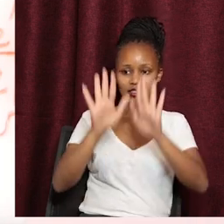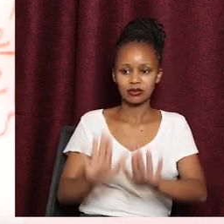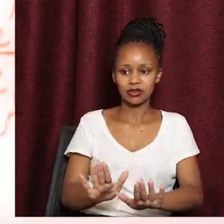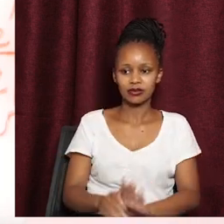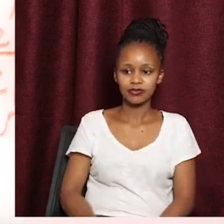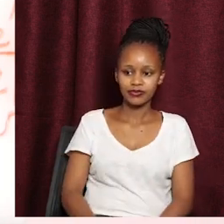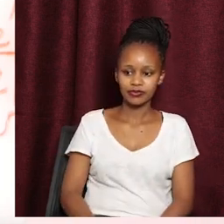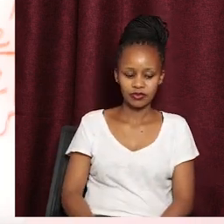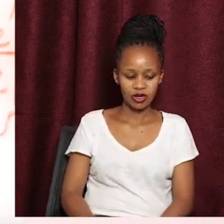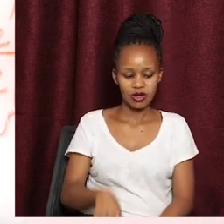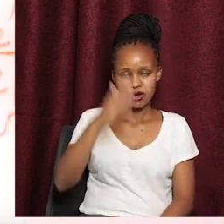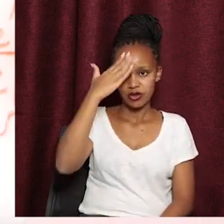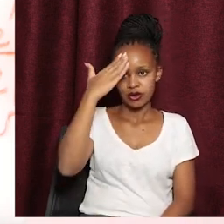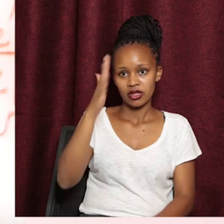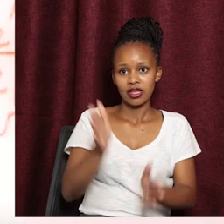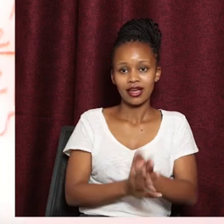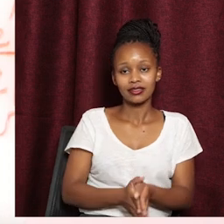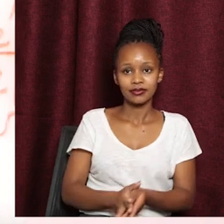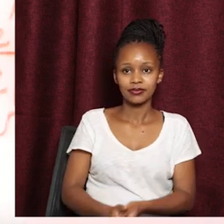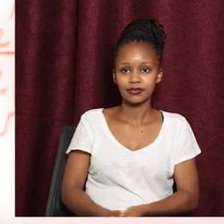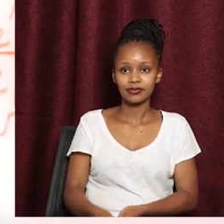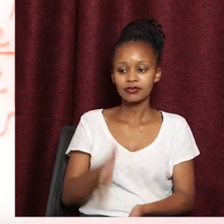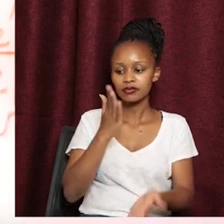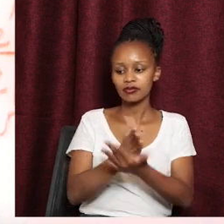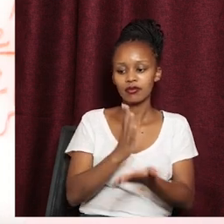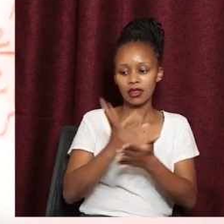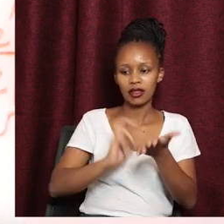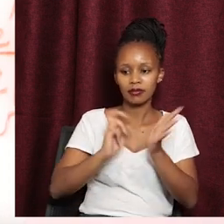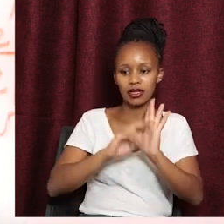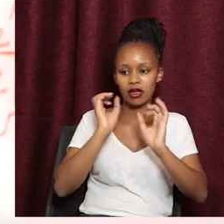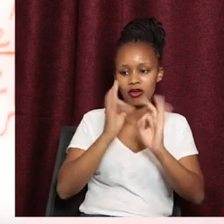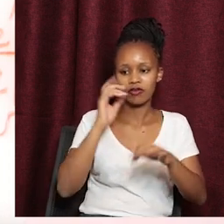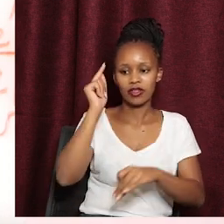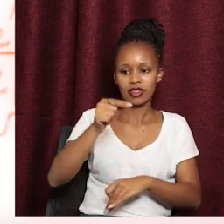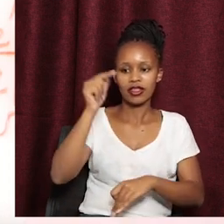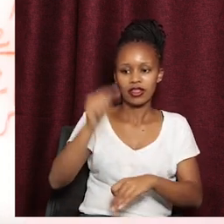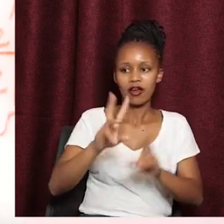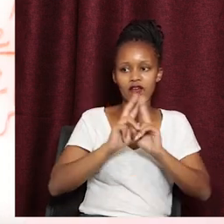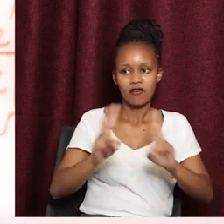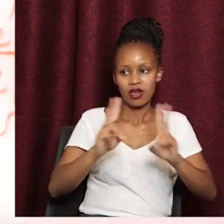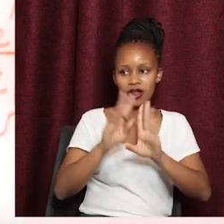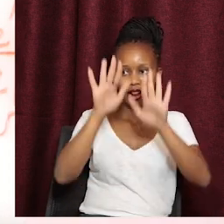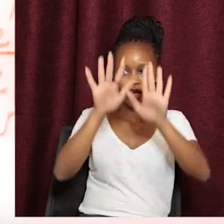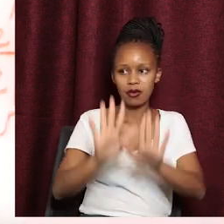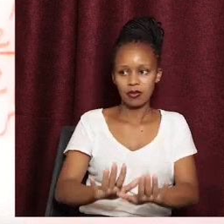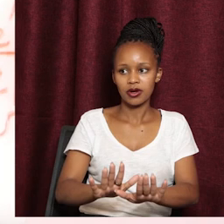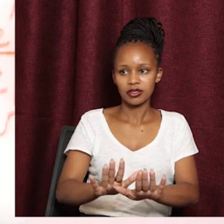and emphasize the meaning of this very important